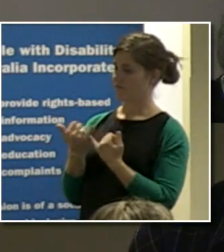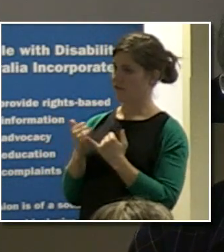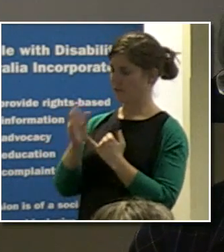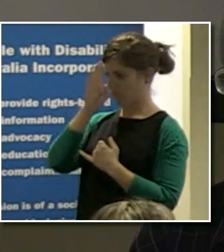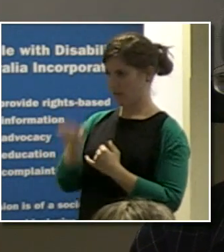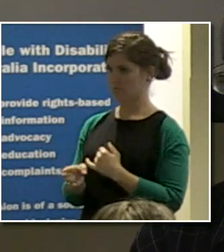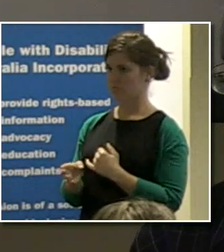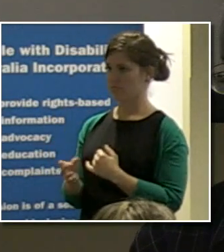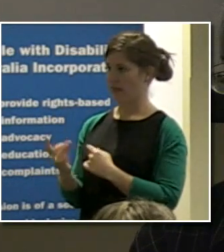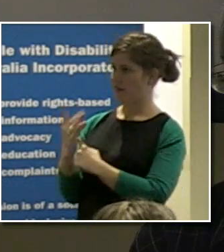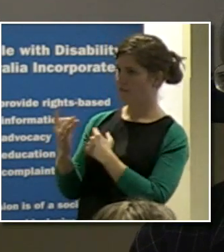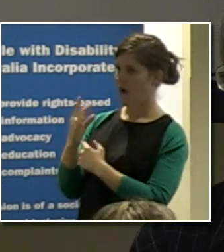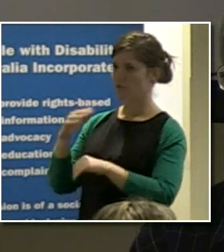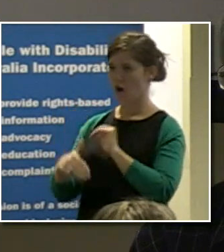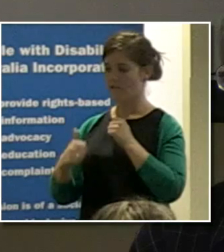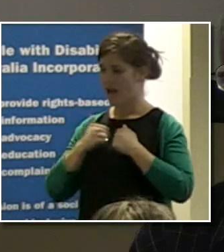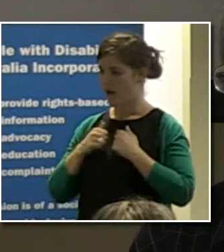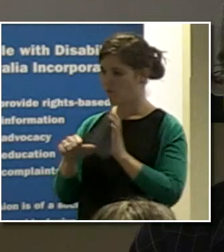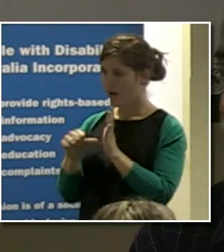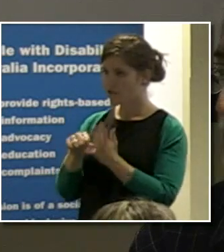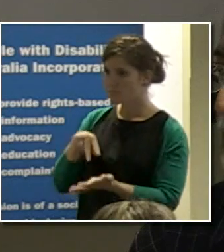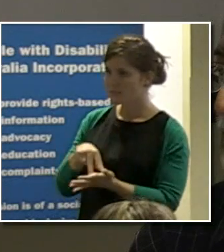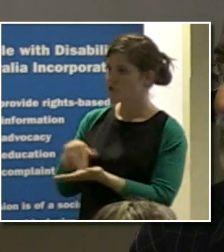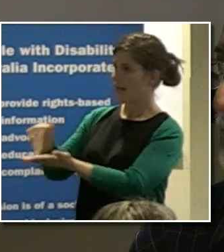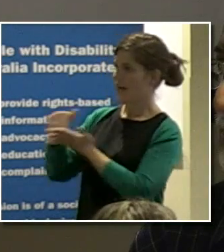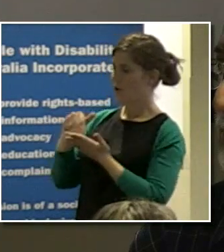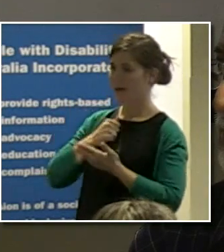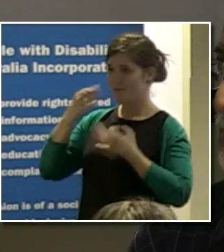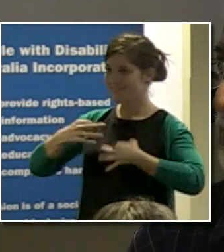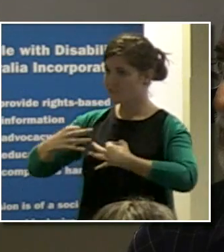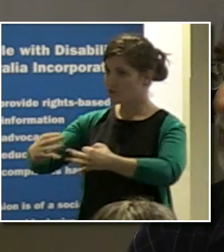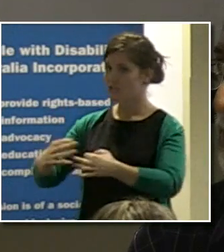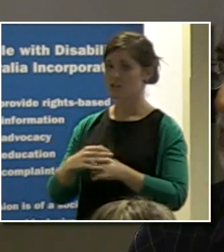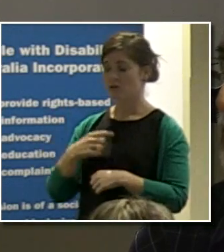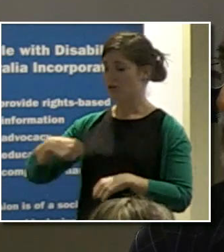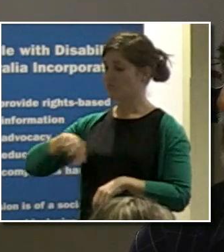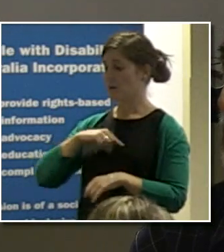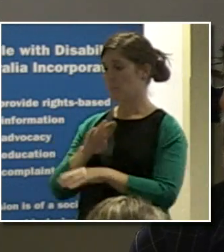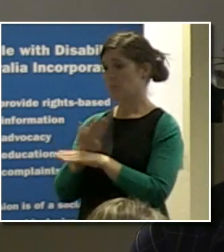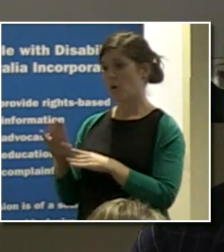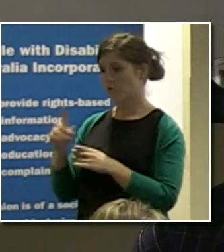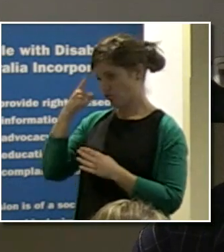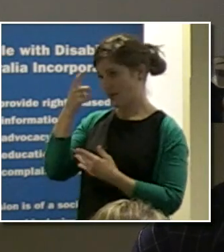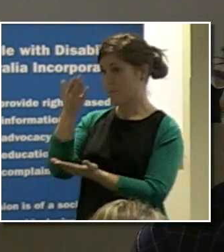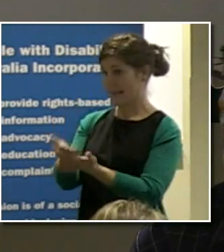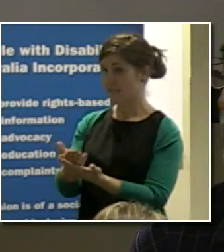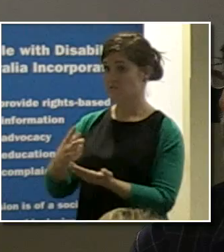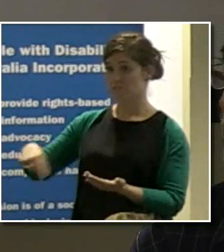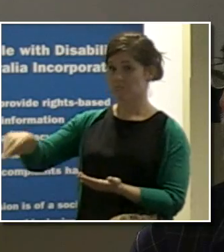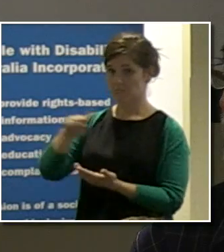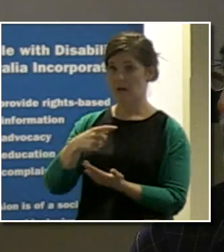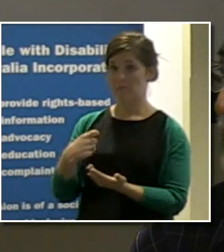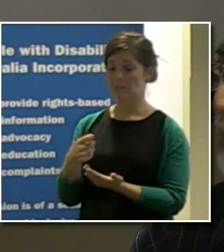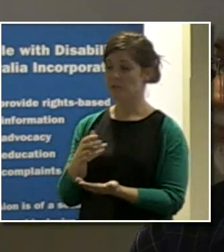fearless advice about our position and help us in our decisions. So the board is recommending that the members